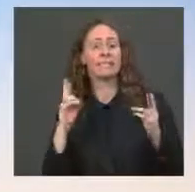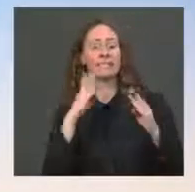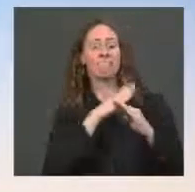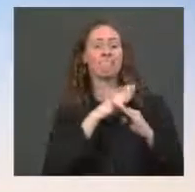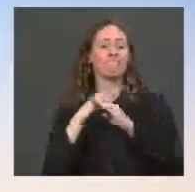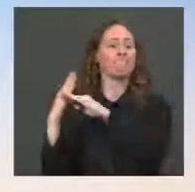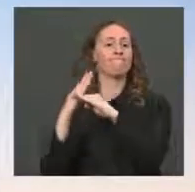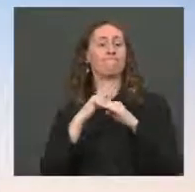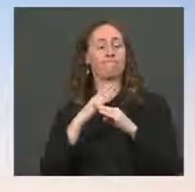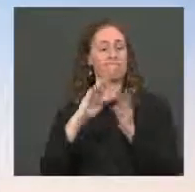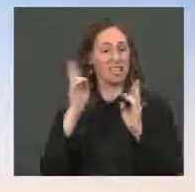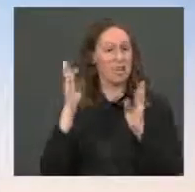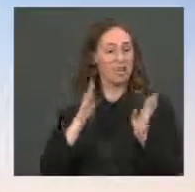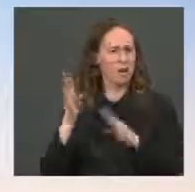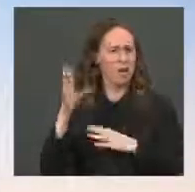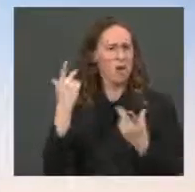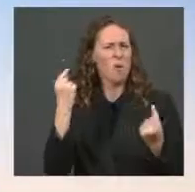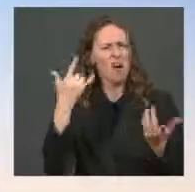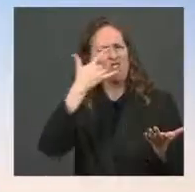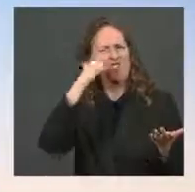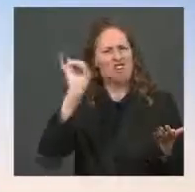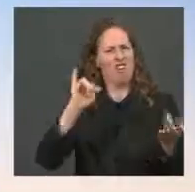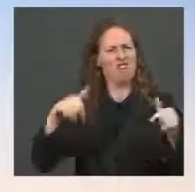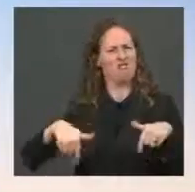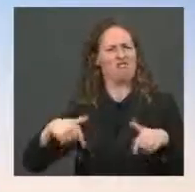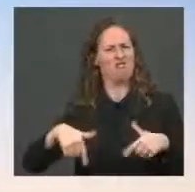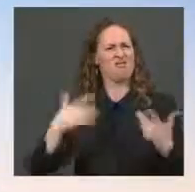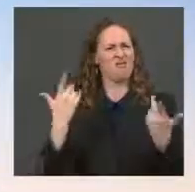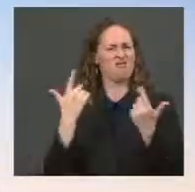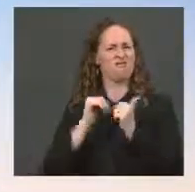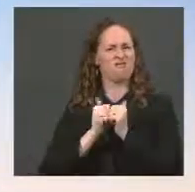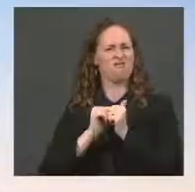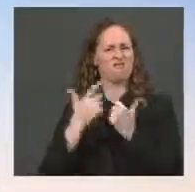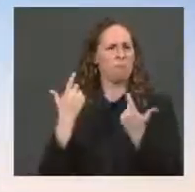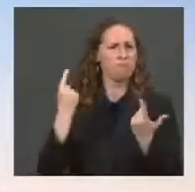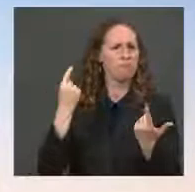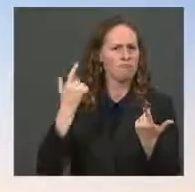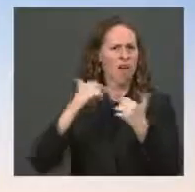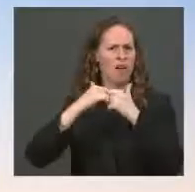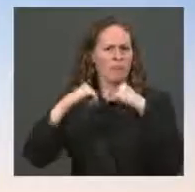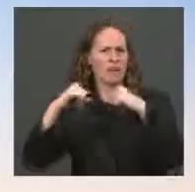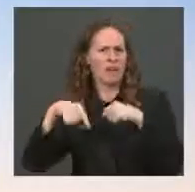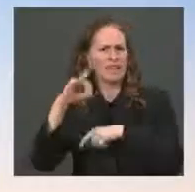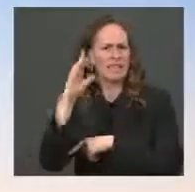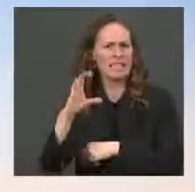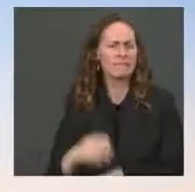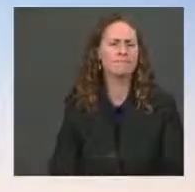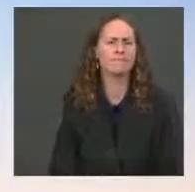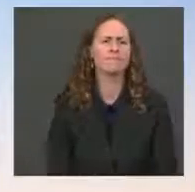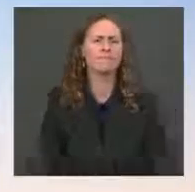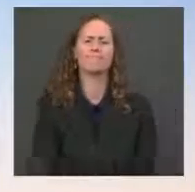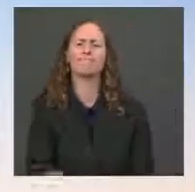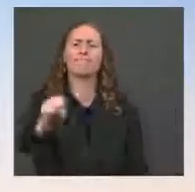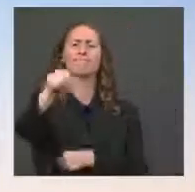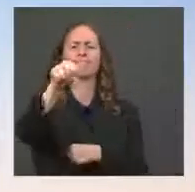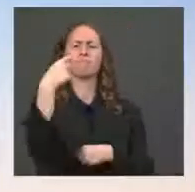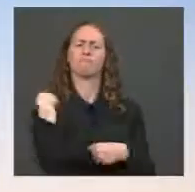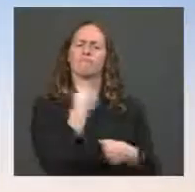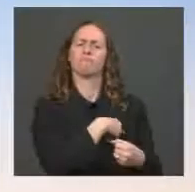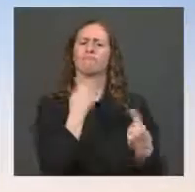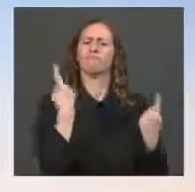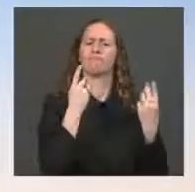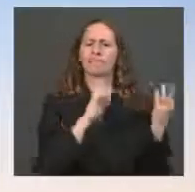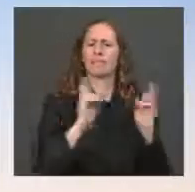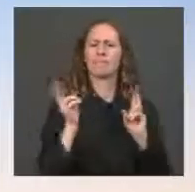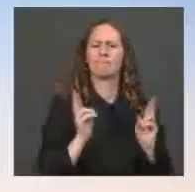details about just what to expect security-wise in Washington? We are obviously always watching and take steps in order to ensure